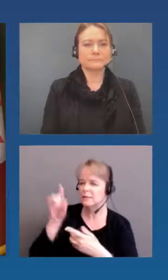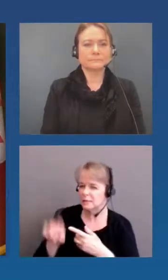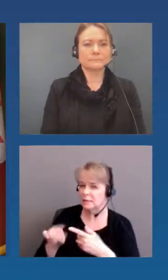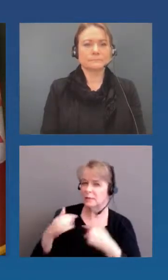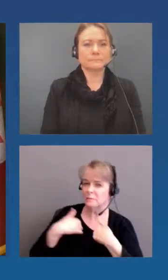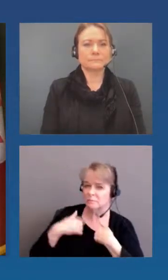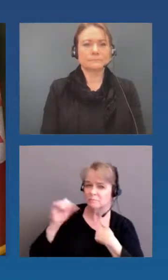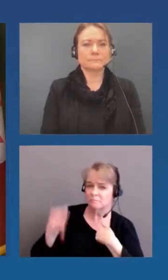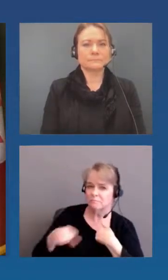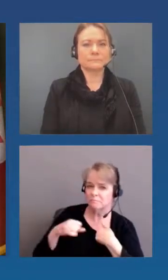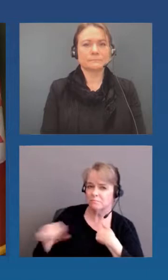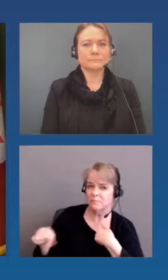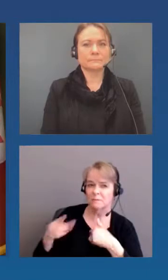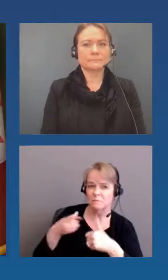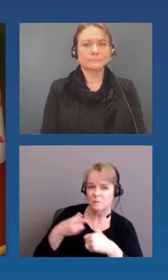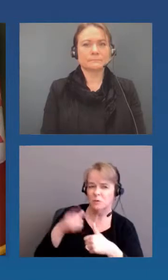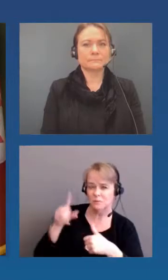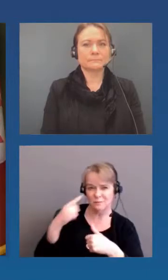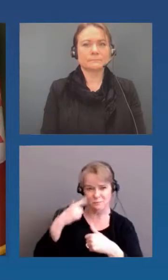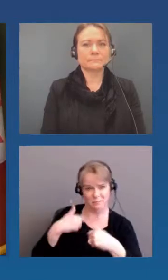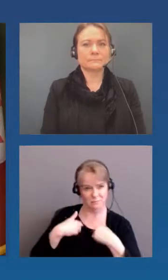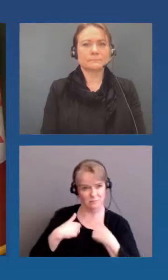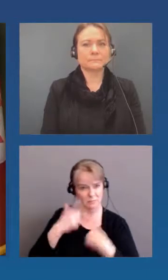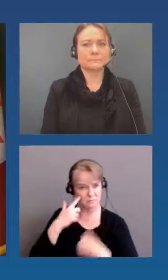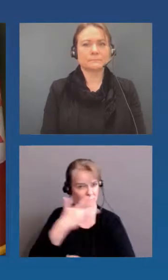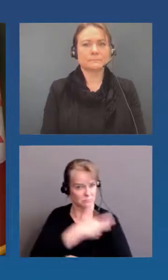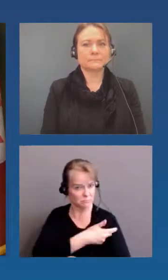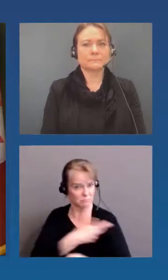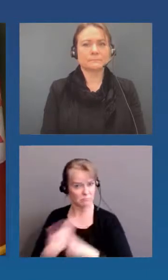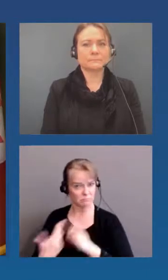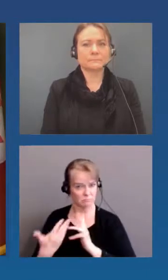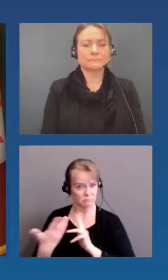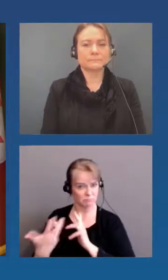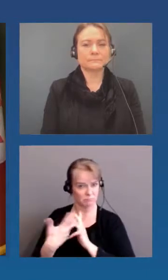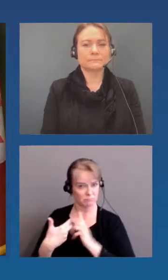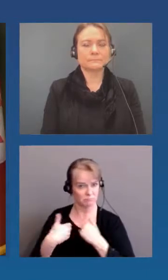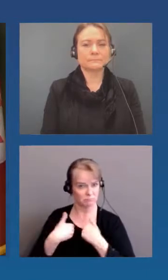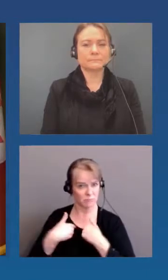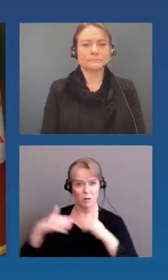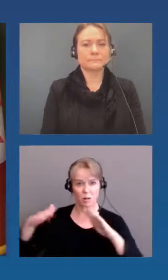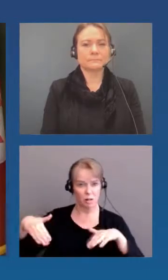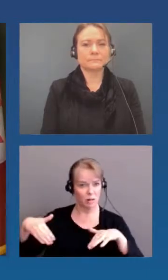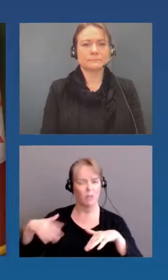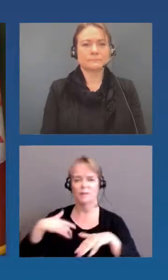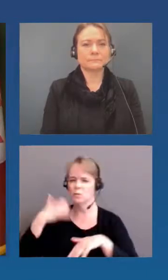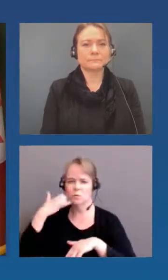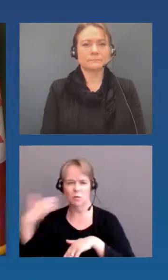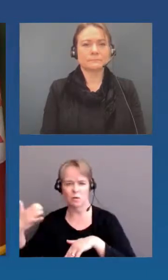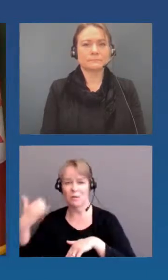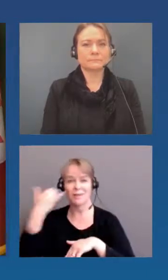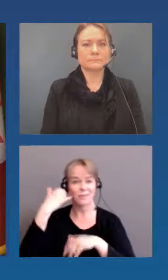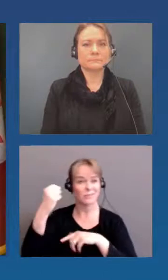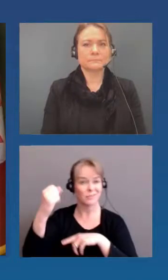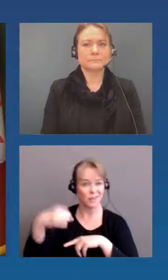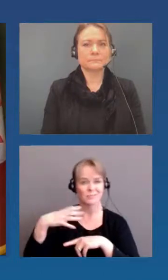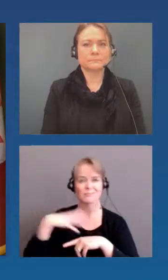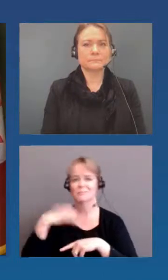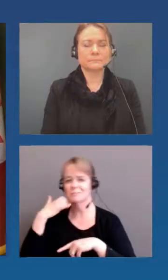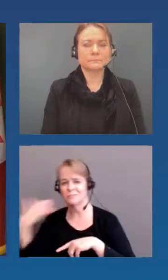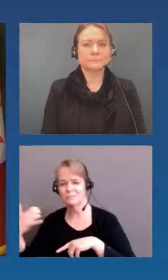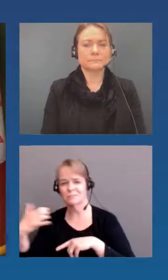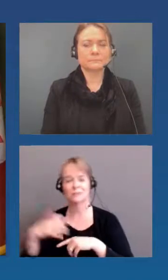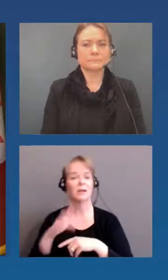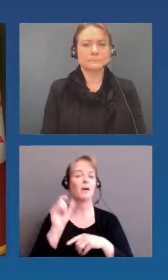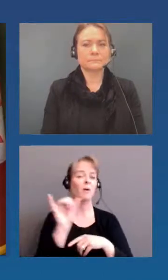booking line and determine if you are eligible to receive a vaccine at this time. I would also like to point out that this isn't a